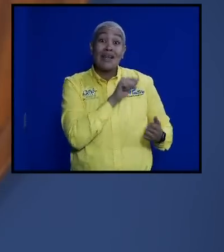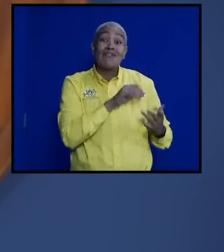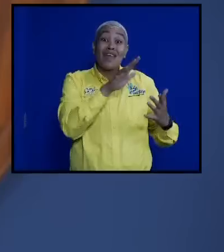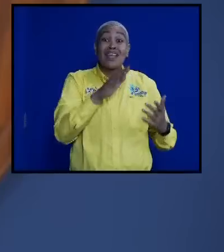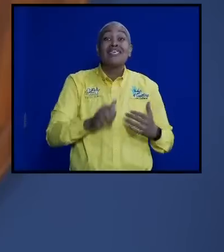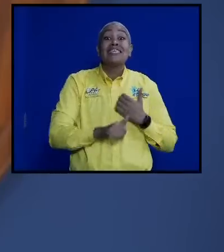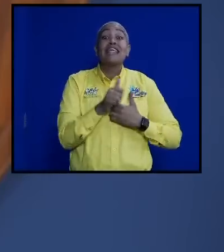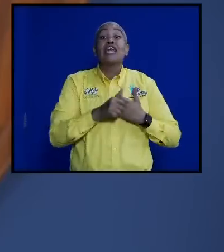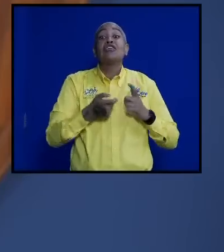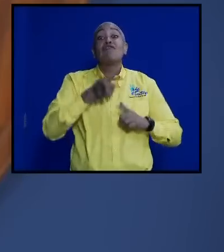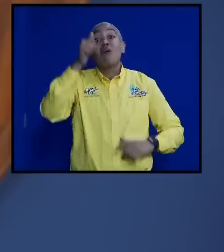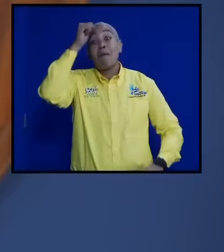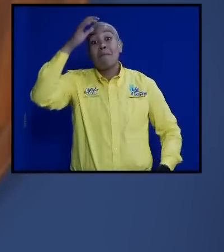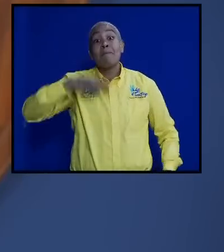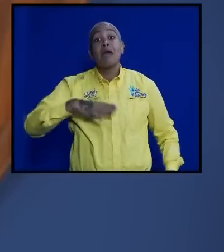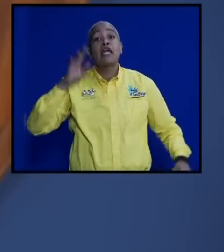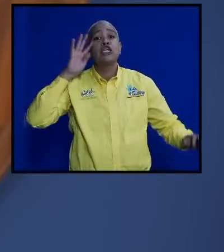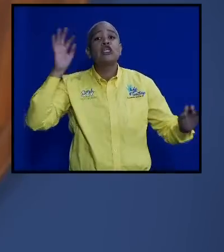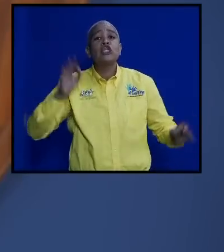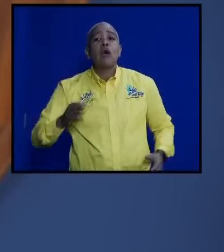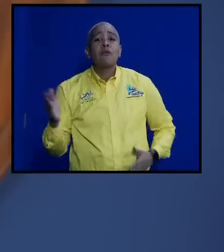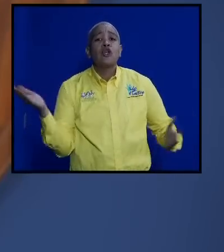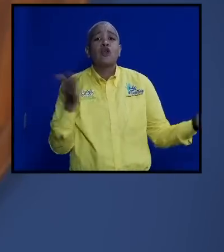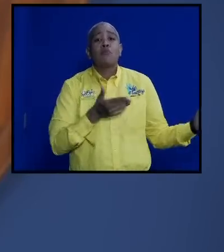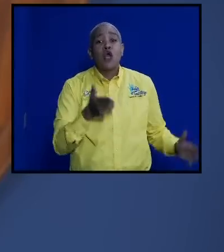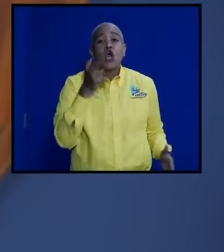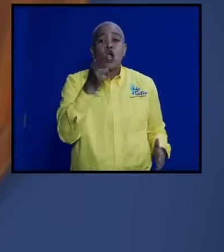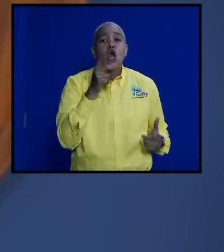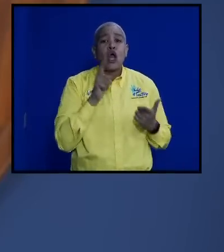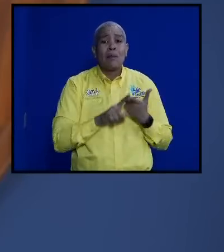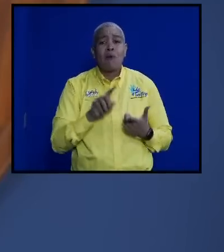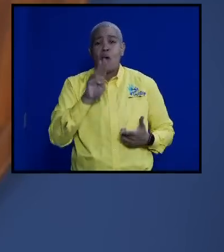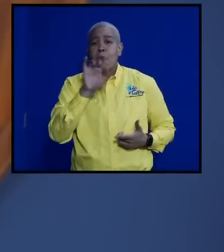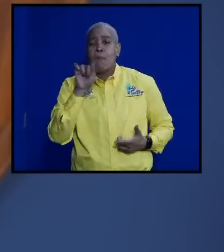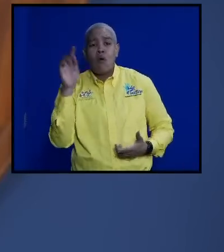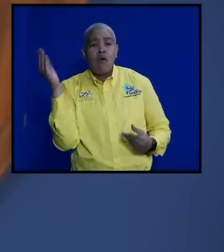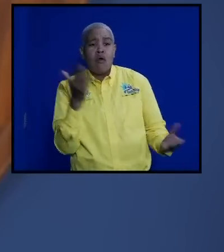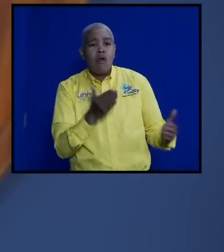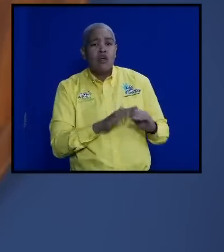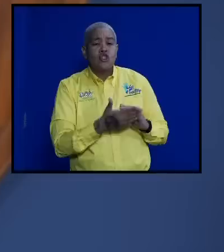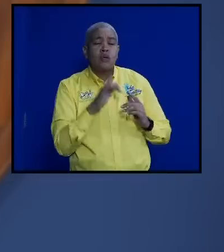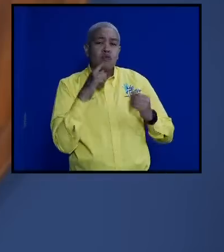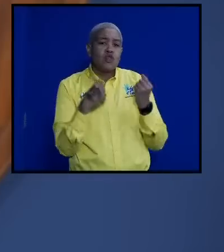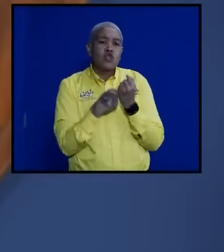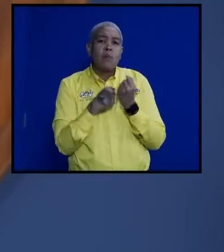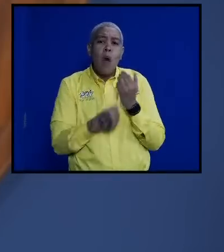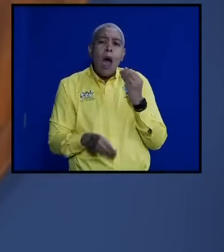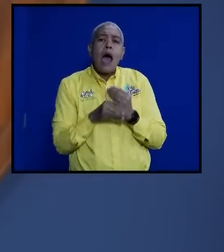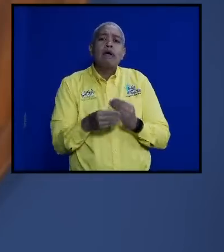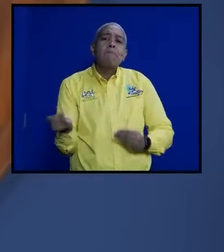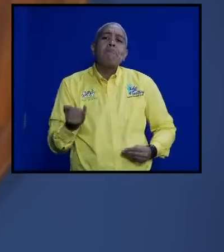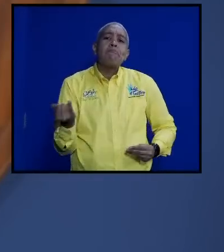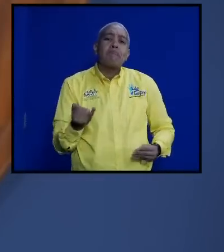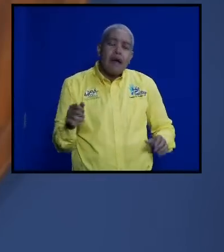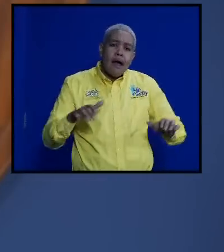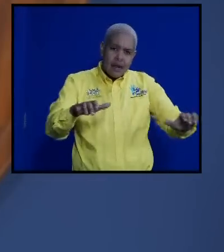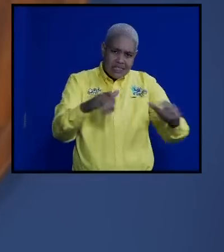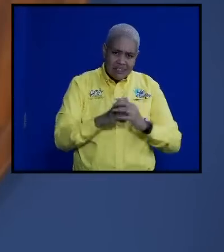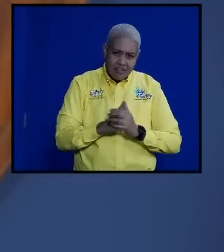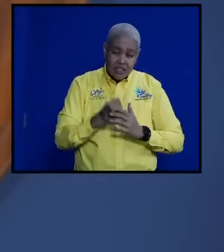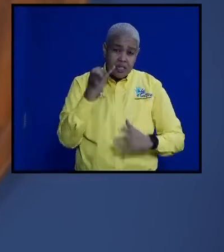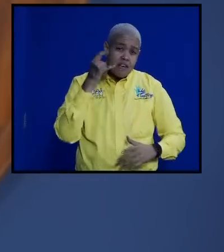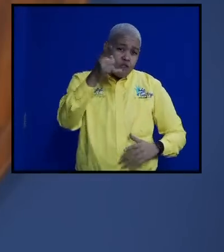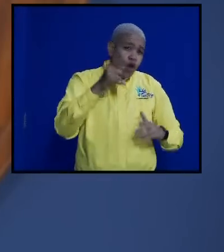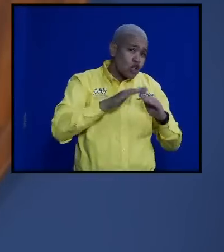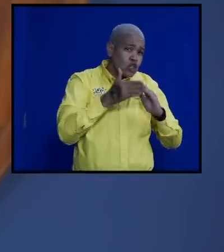men determined to traffic weapons and ammunition into our island to support additional criminal activities. If you are a